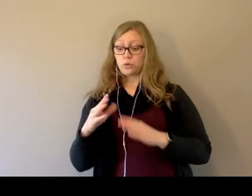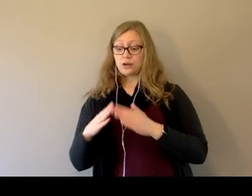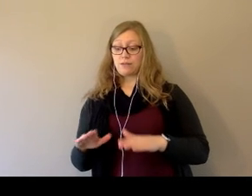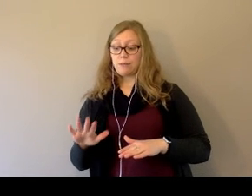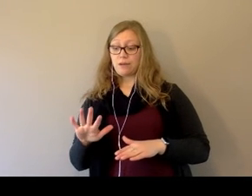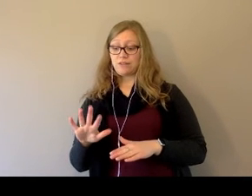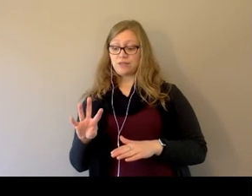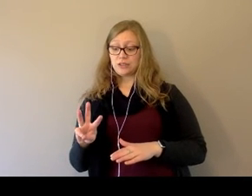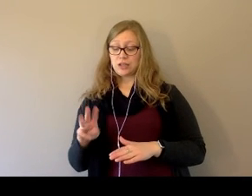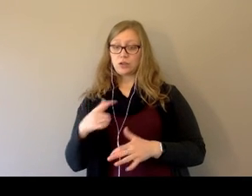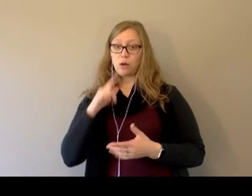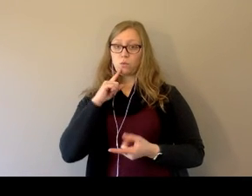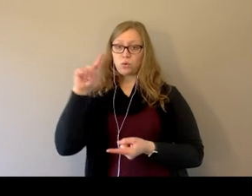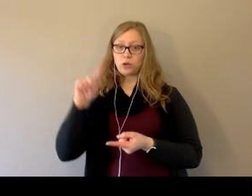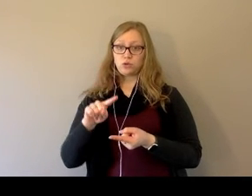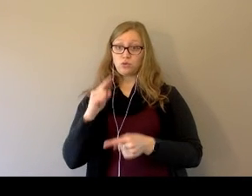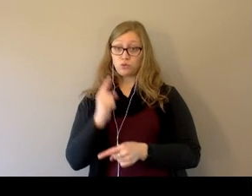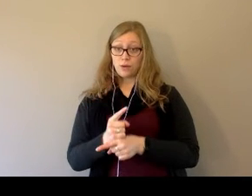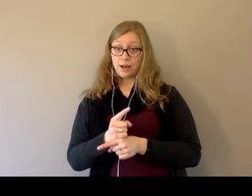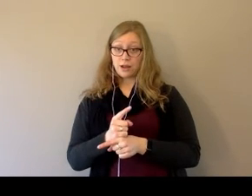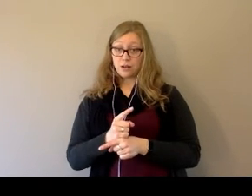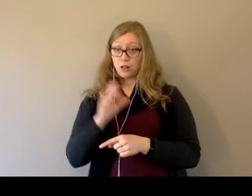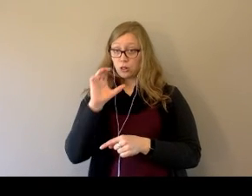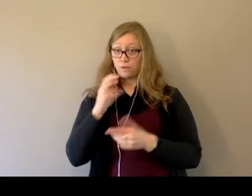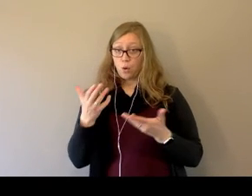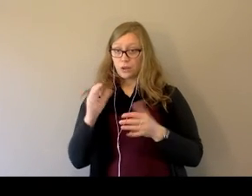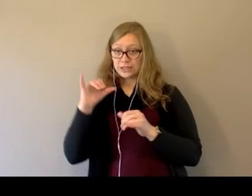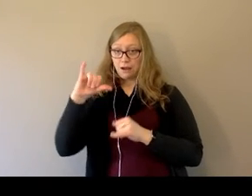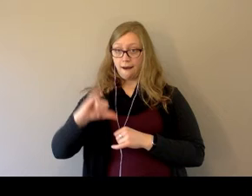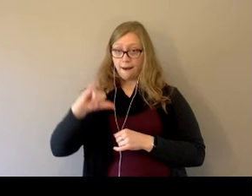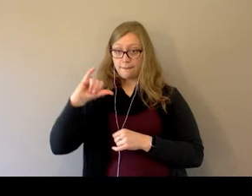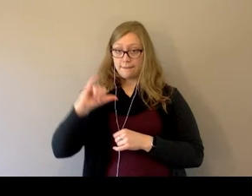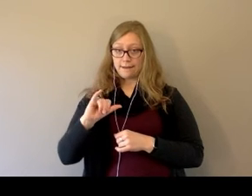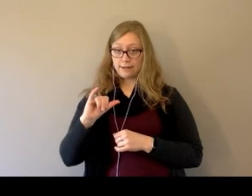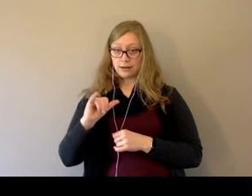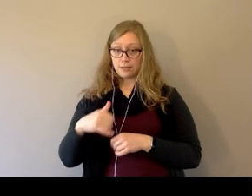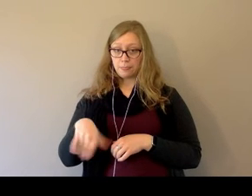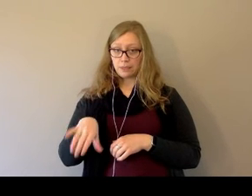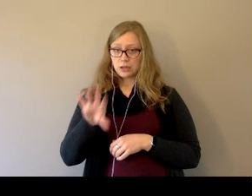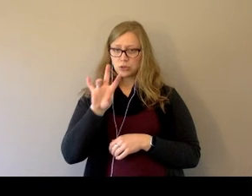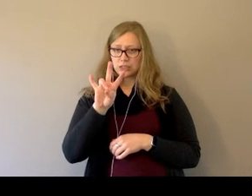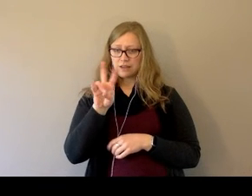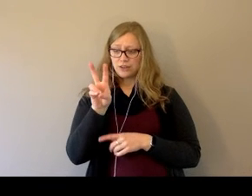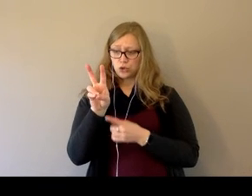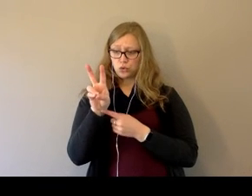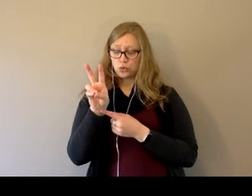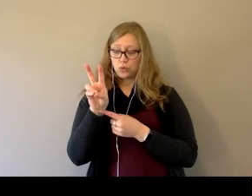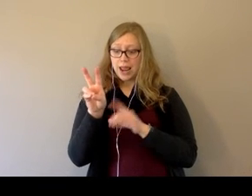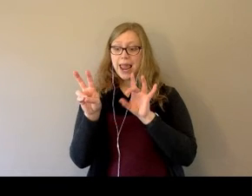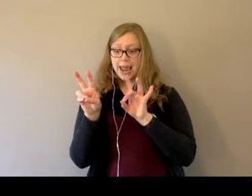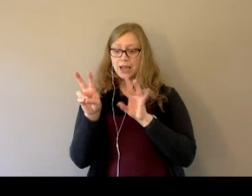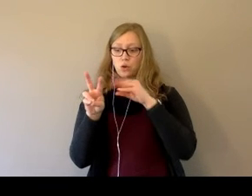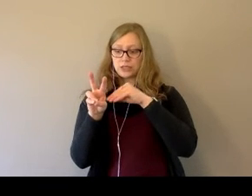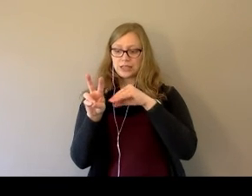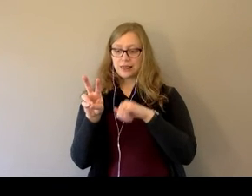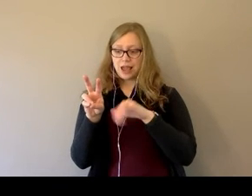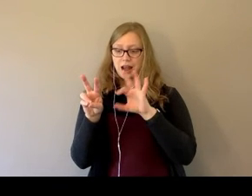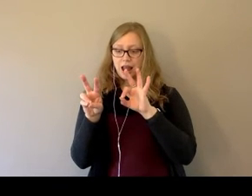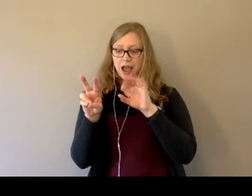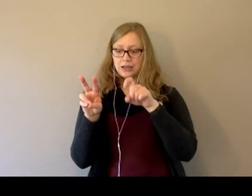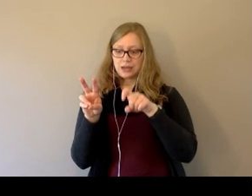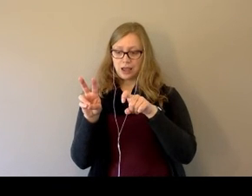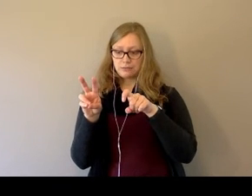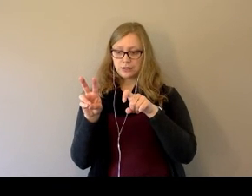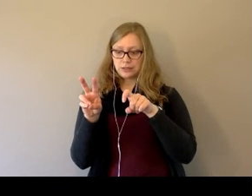this fraction a little bit. I can look for common factors. So into 72, I know that 8 goes into 72, that's 9 times,